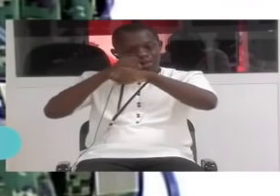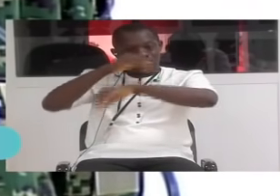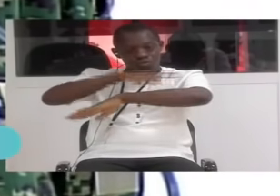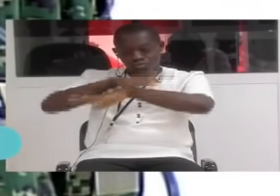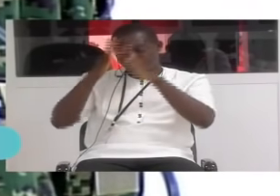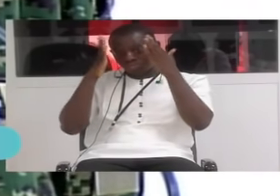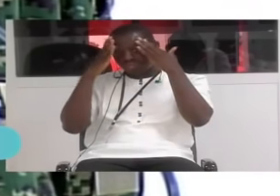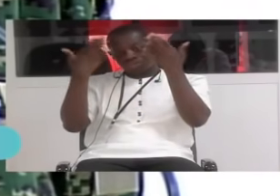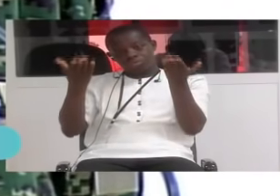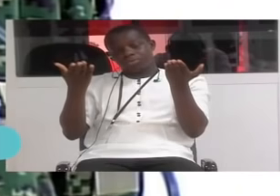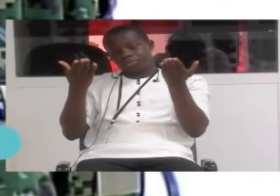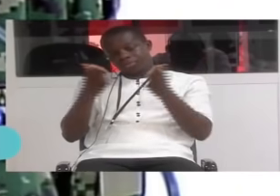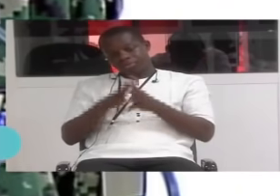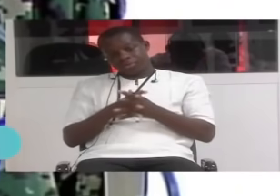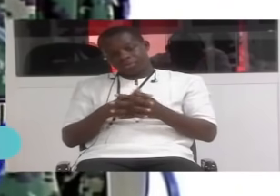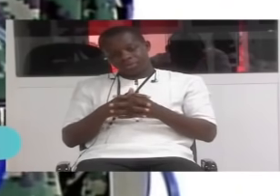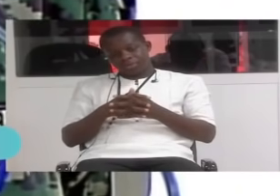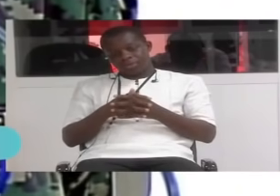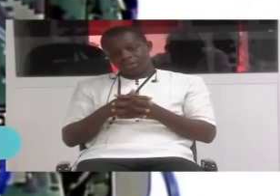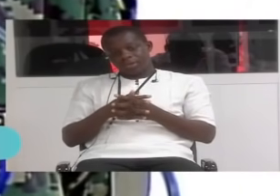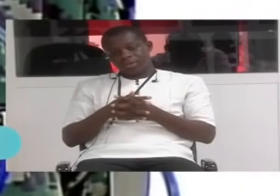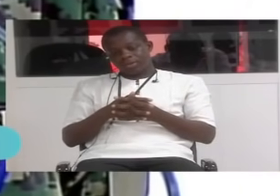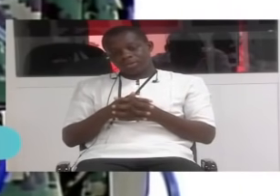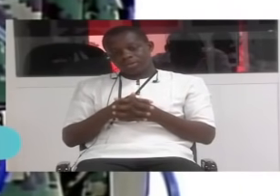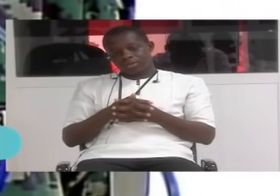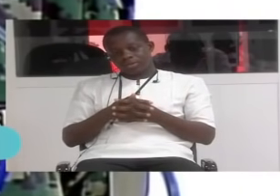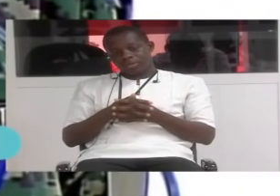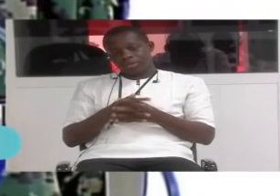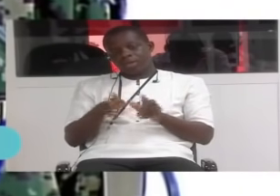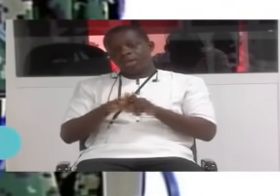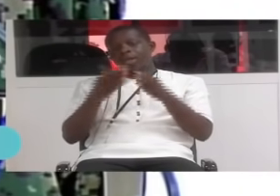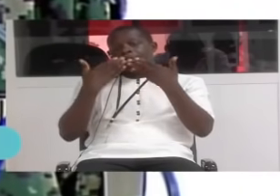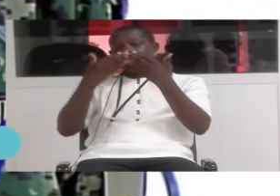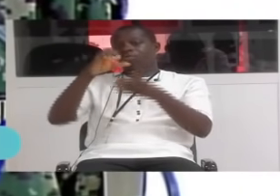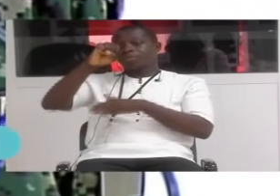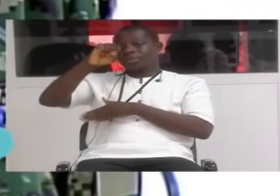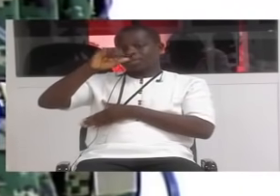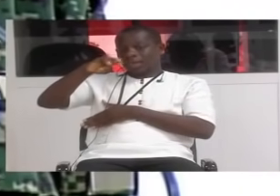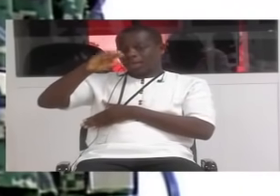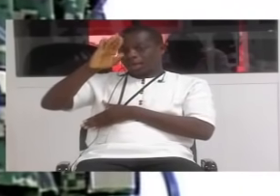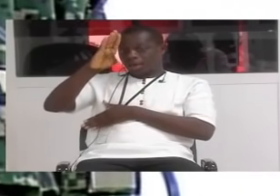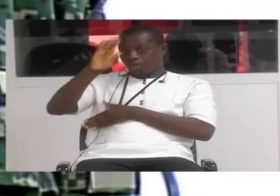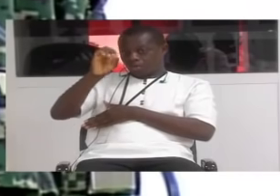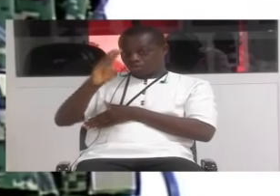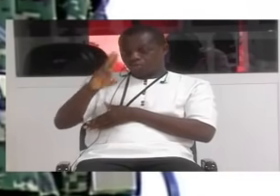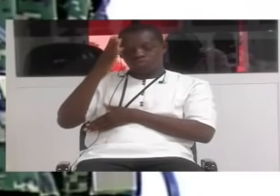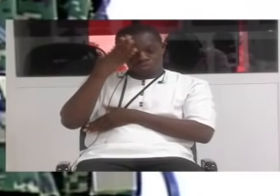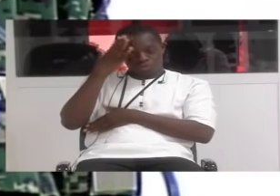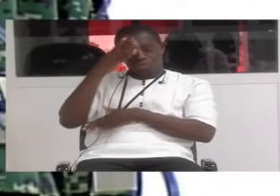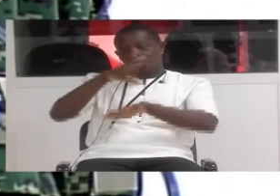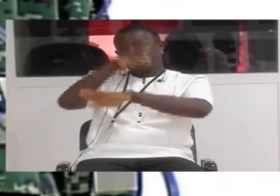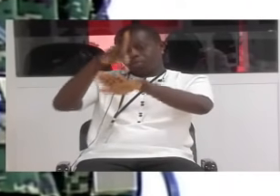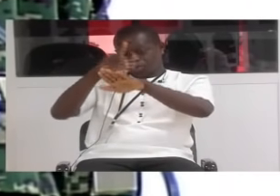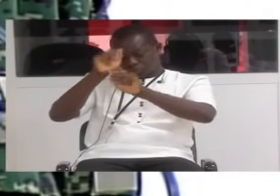I do not know Tanje training school. Akonye ko Sambu be sambala nanjate jelonde. He said to me, but Sambu will bring you